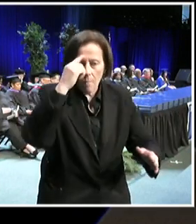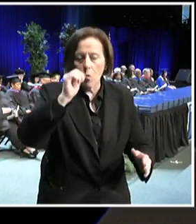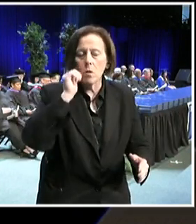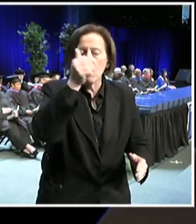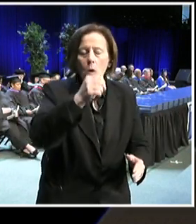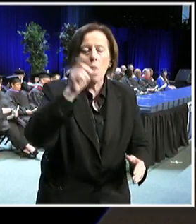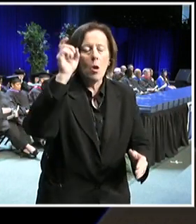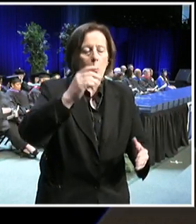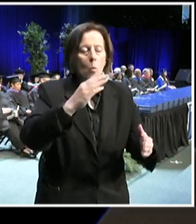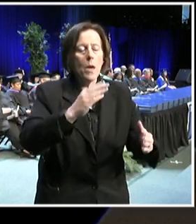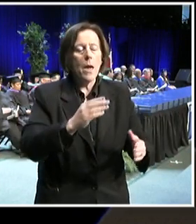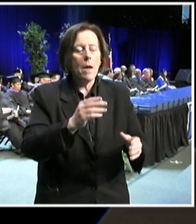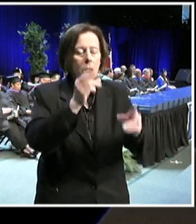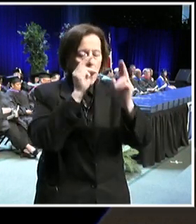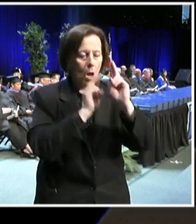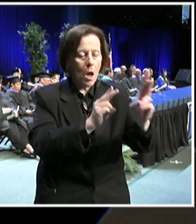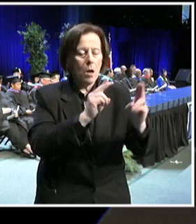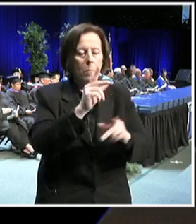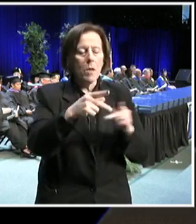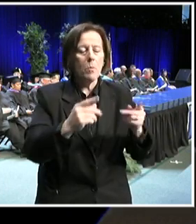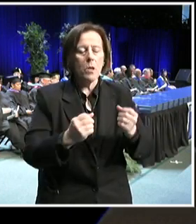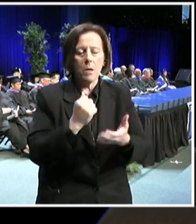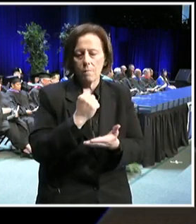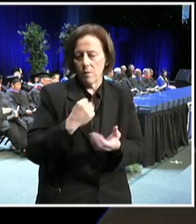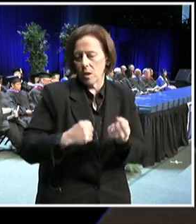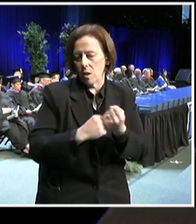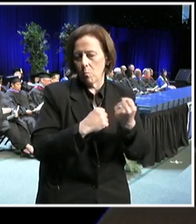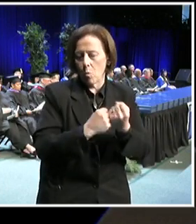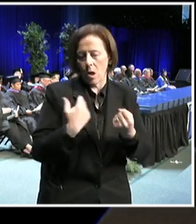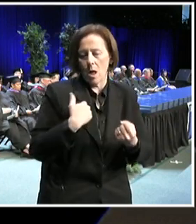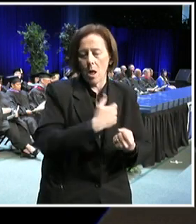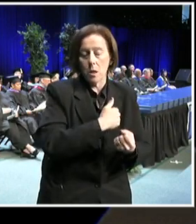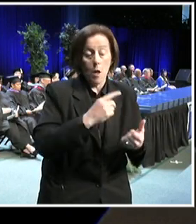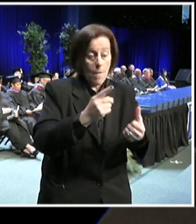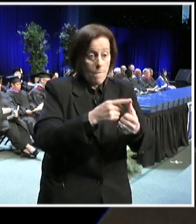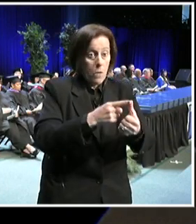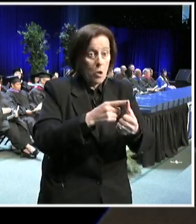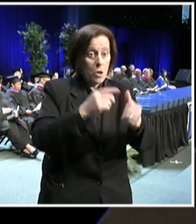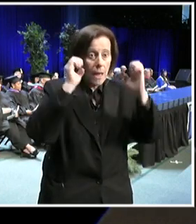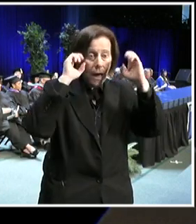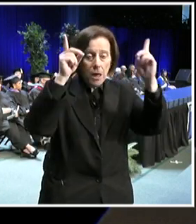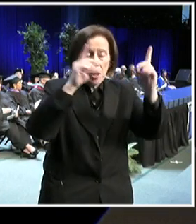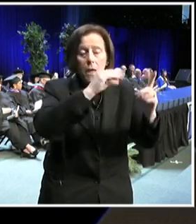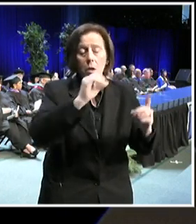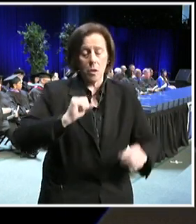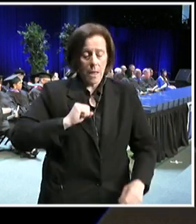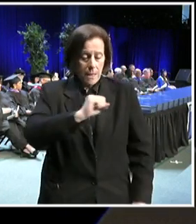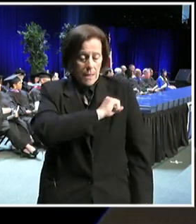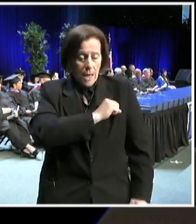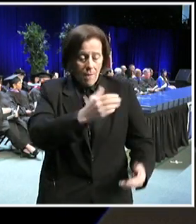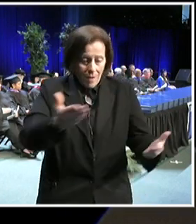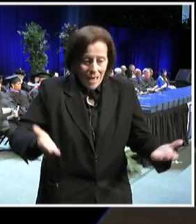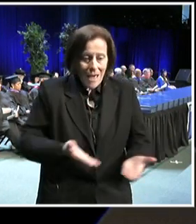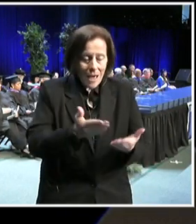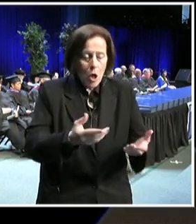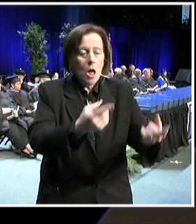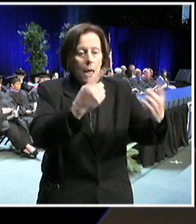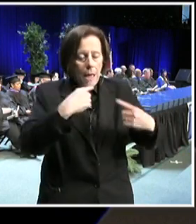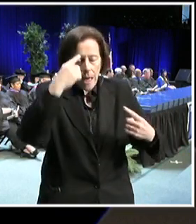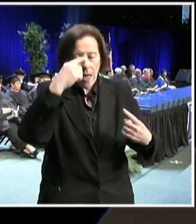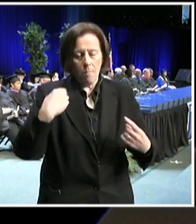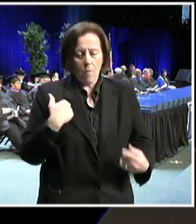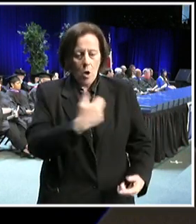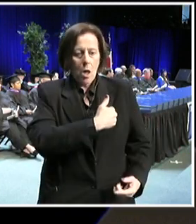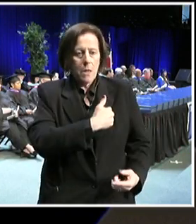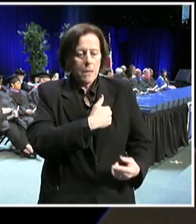who have helped us along the way. Firstly, I would like to acknowledge the educators and staff at Dekaney High School who came for the students and pushed